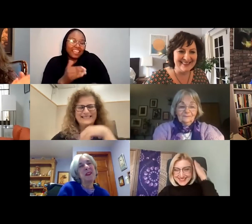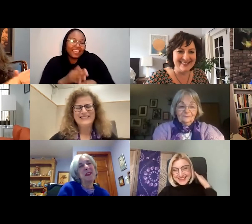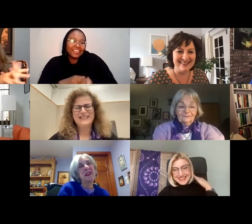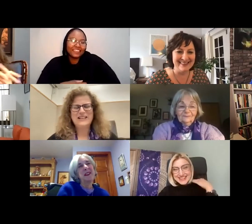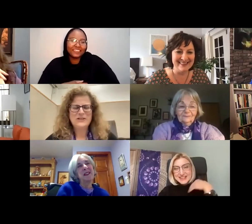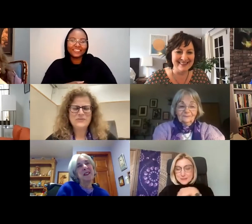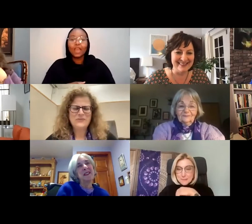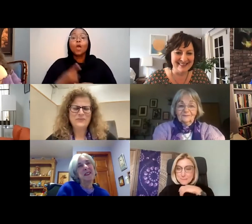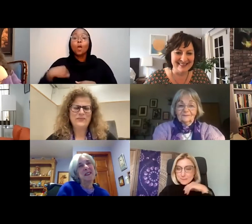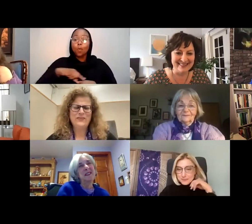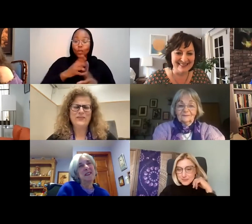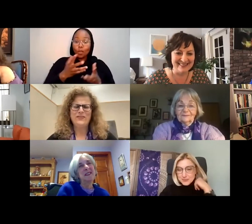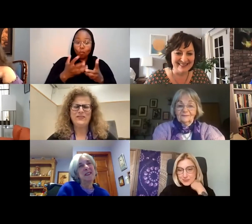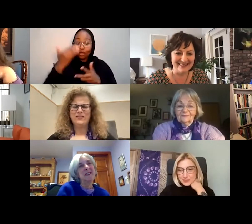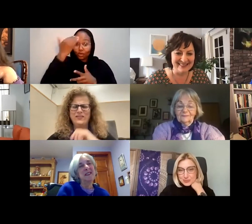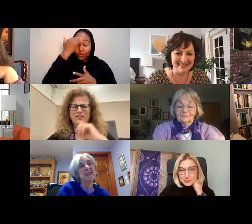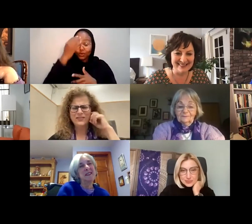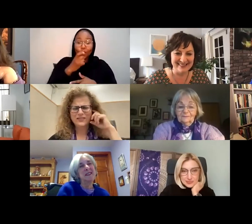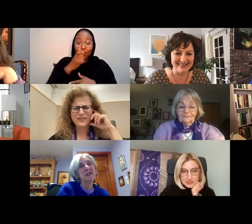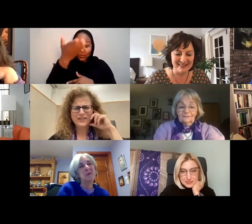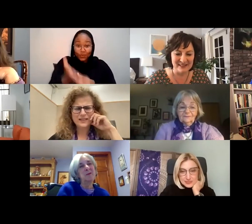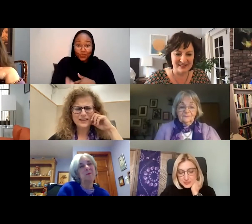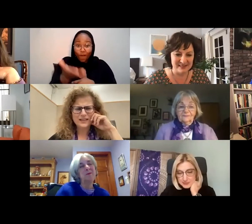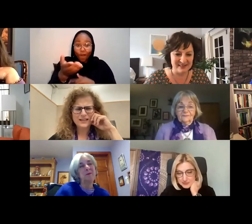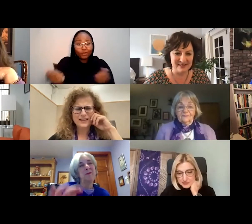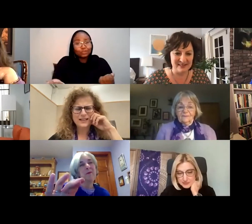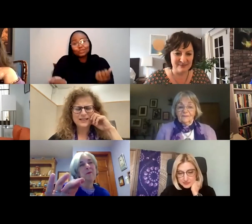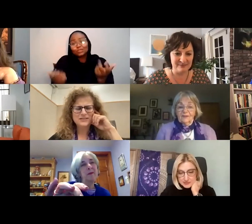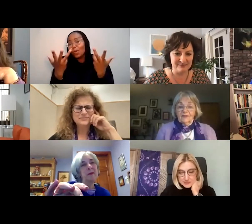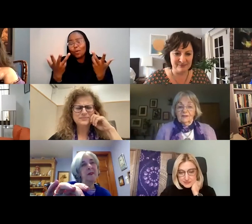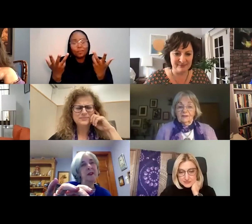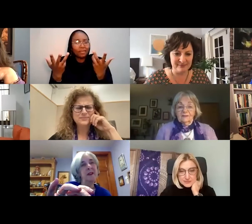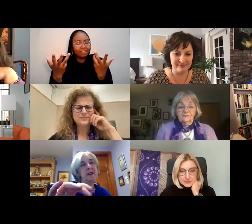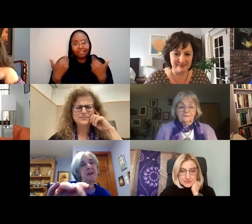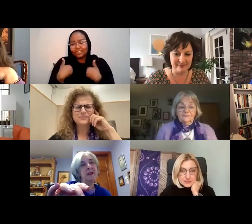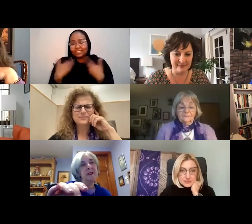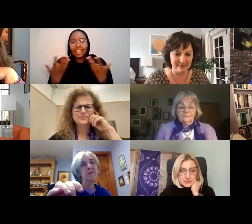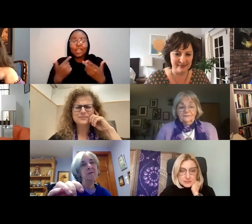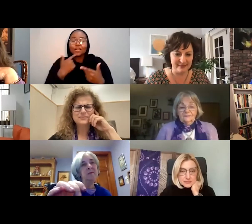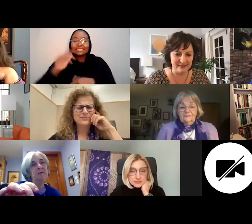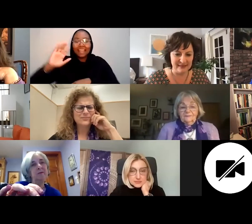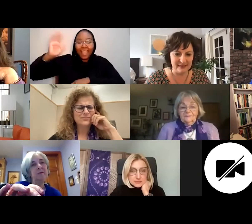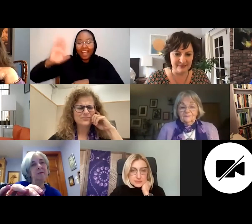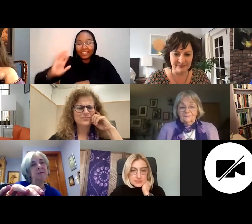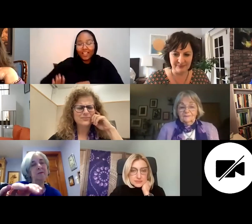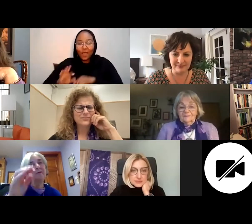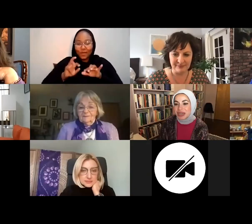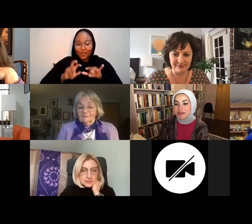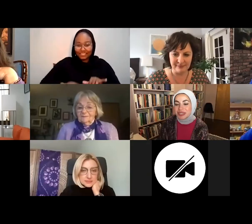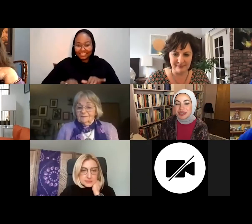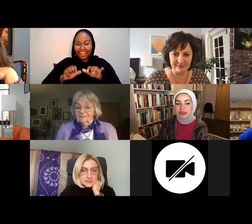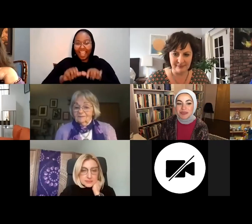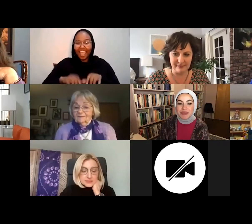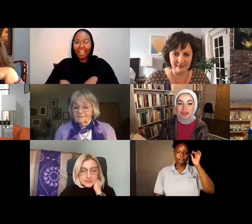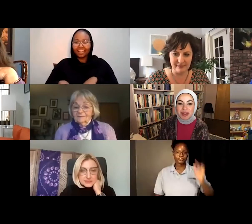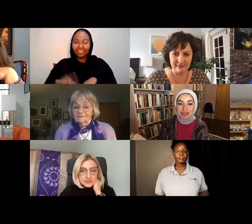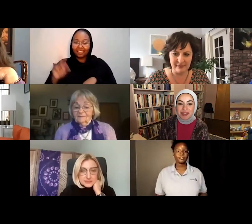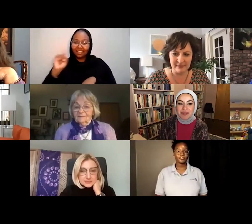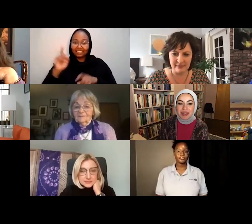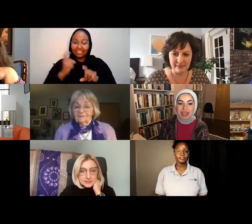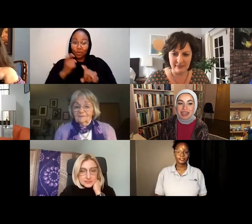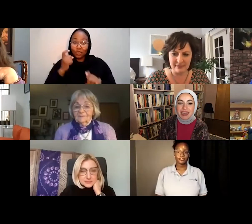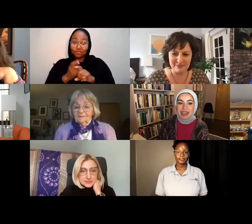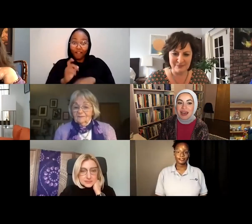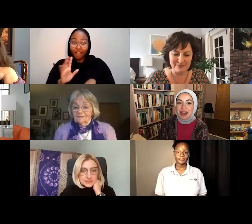want to know who you are. There's so many of us here. We want you to say hello in the chat and make sure to shout out your chapter if you